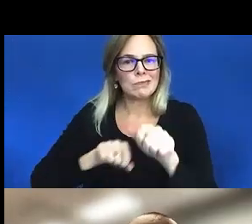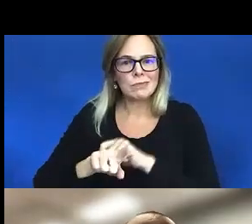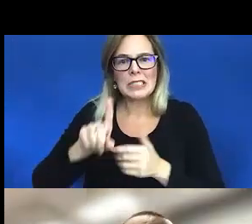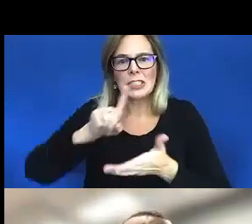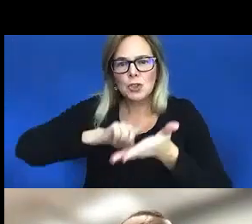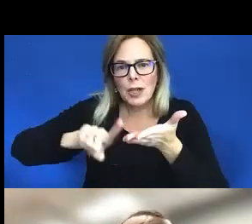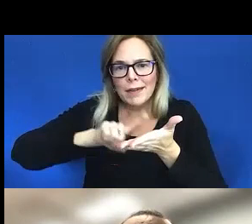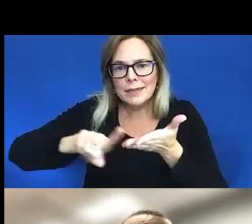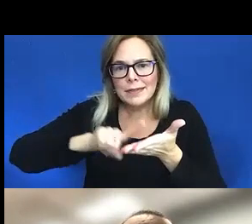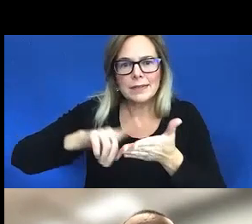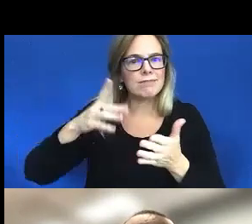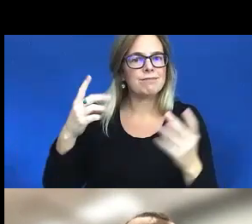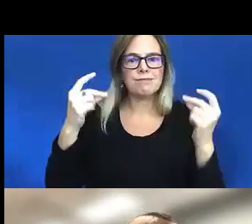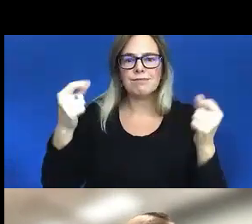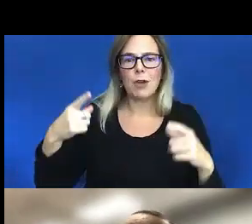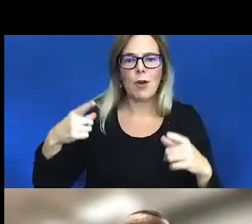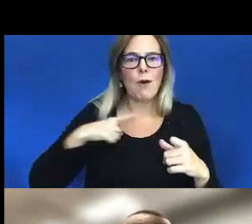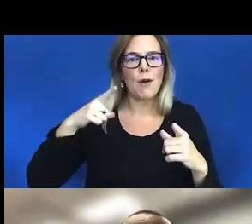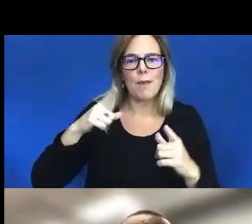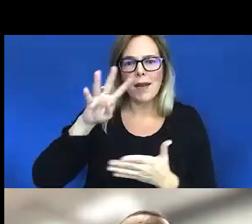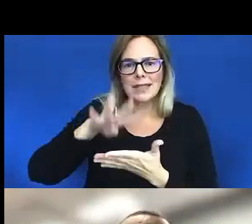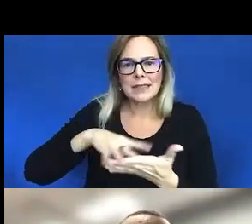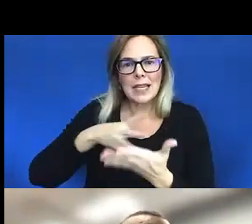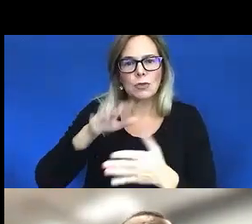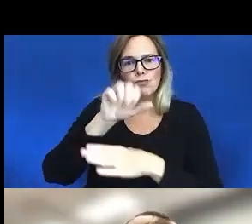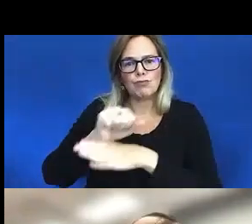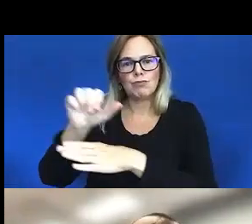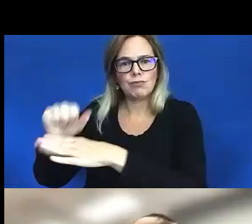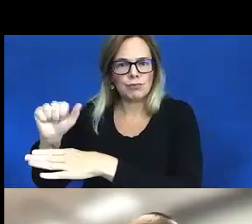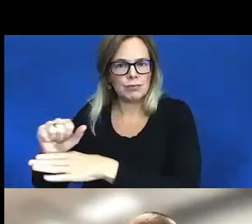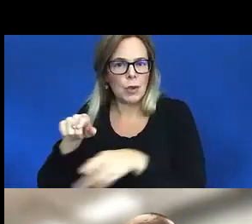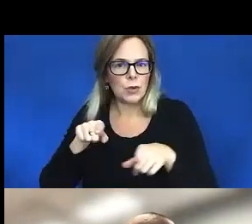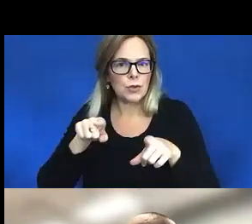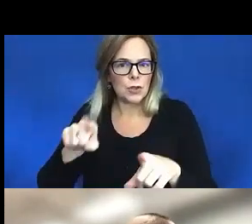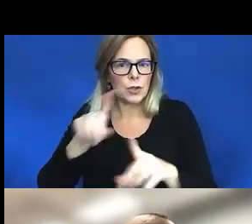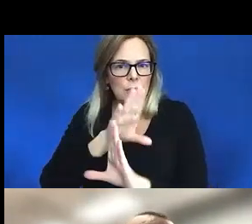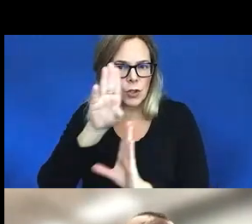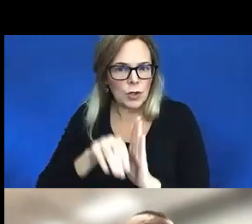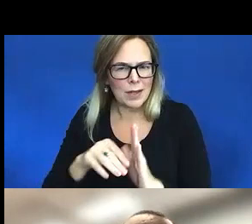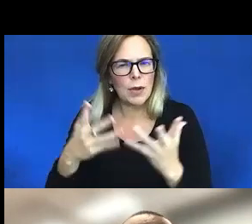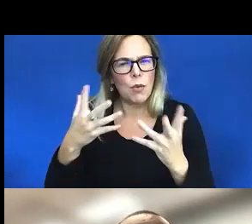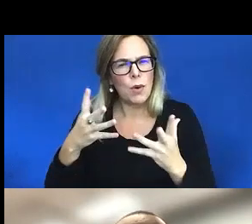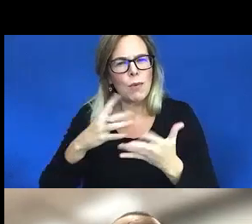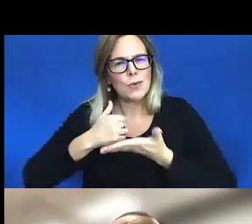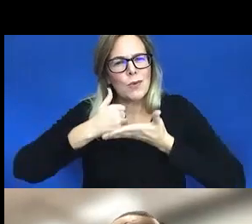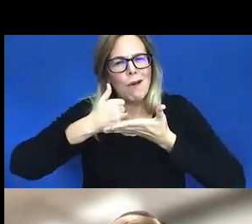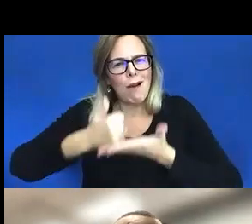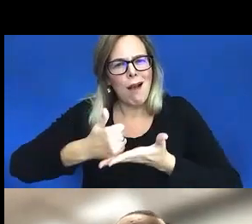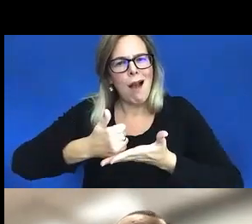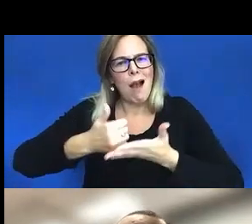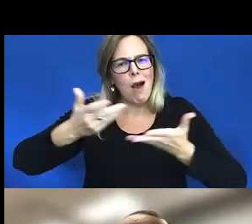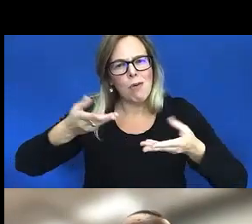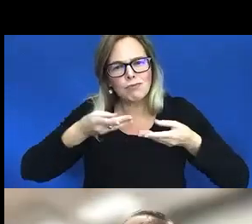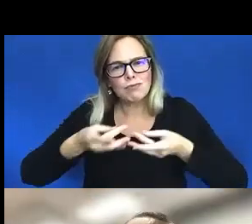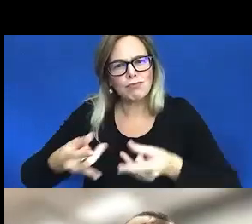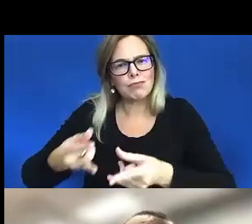automatically scheduled for the students with protected time within their curriculum. We are working to remove the barriers to mental health care to allow our medical students